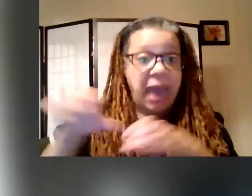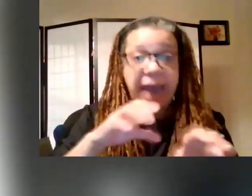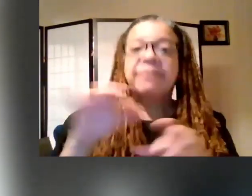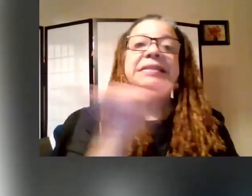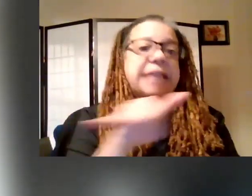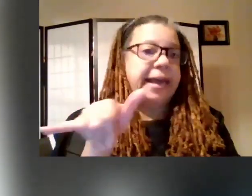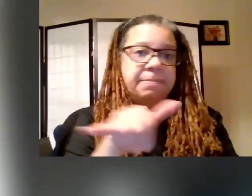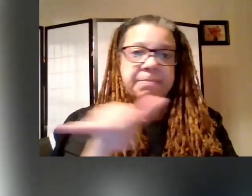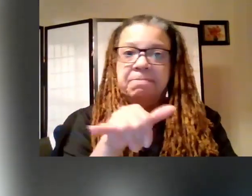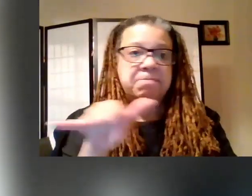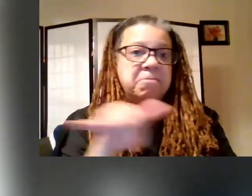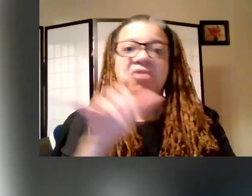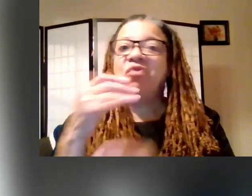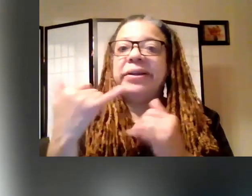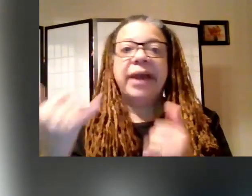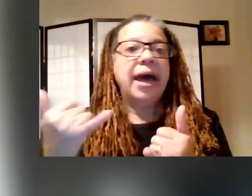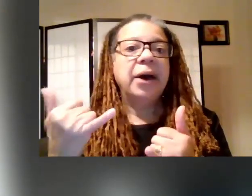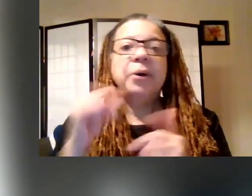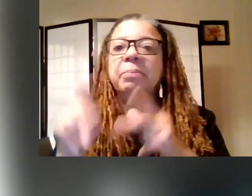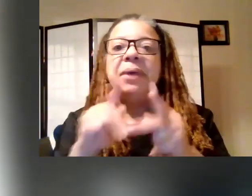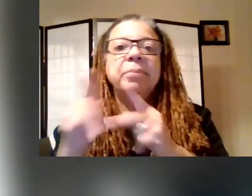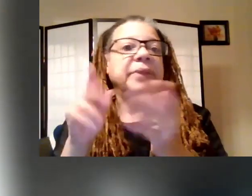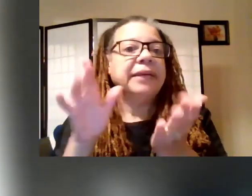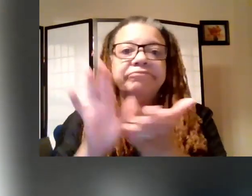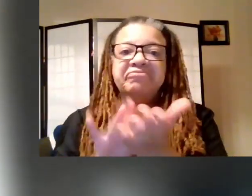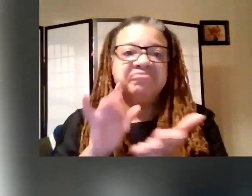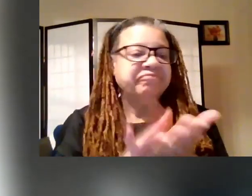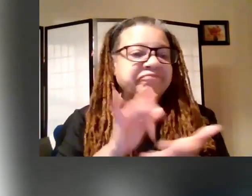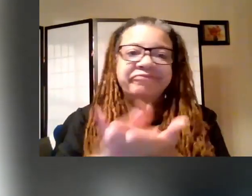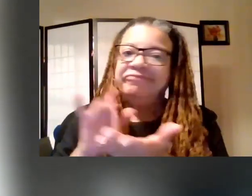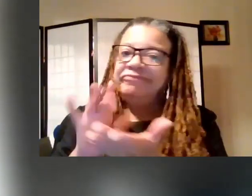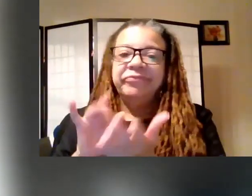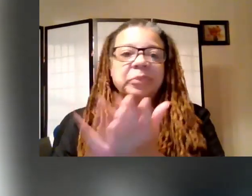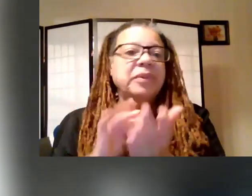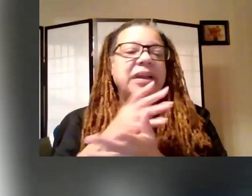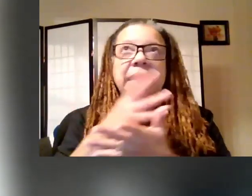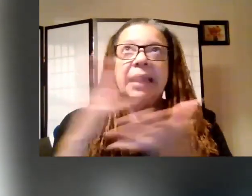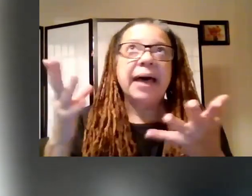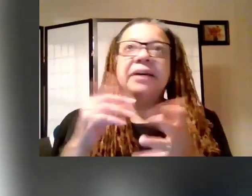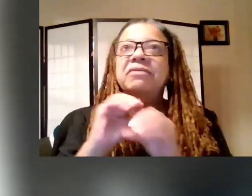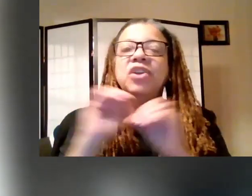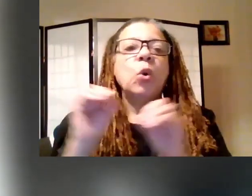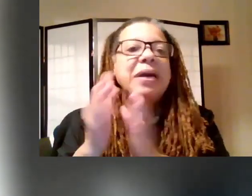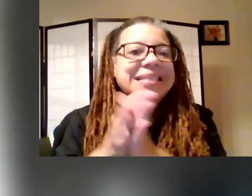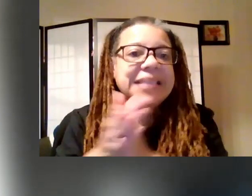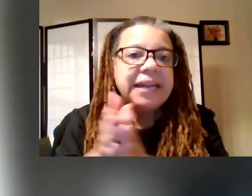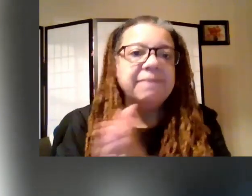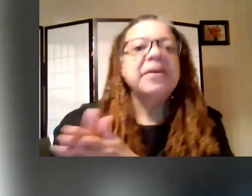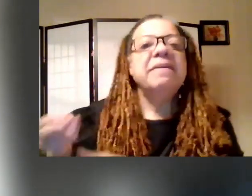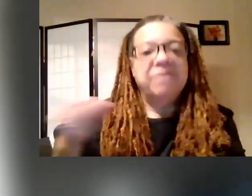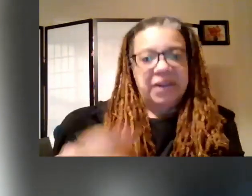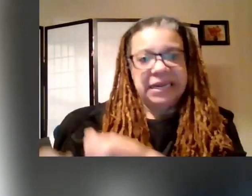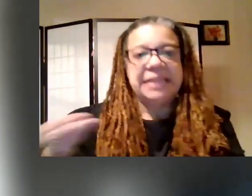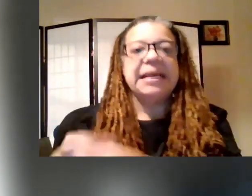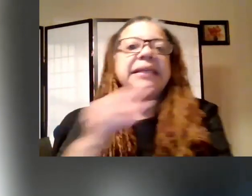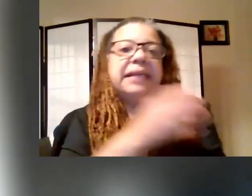now they really gouge people with employer-based insurance, and it creates a lot of perverse incentives for the dialysis clinics to see those